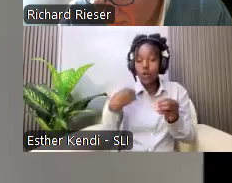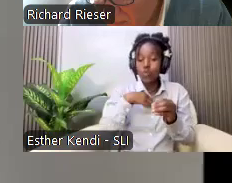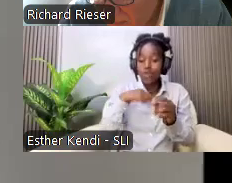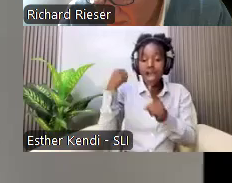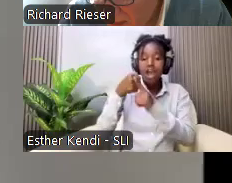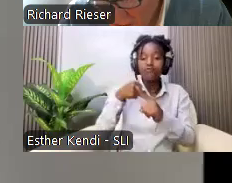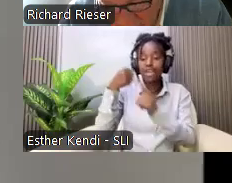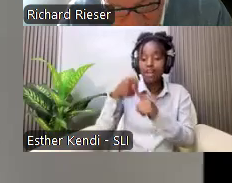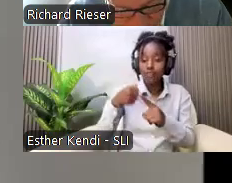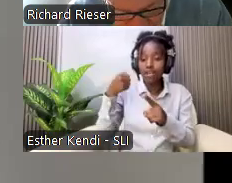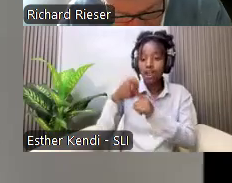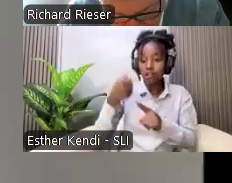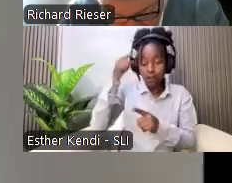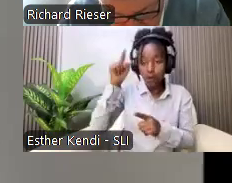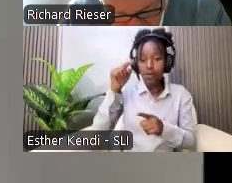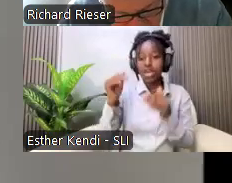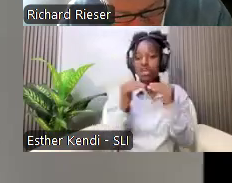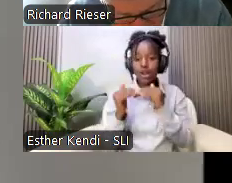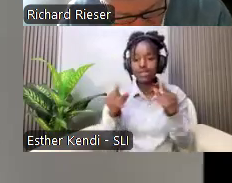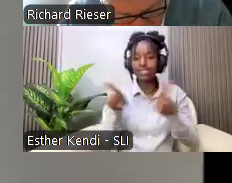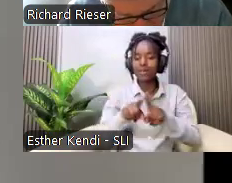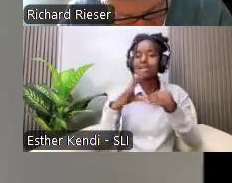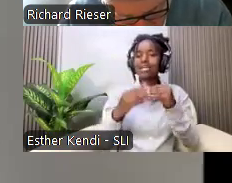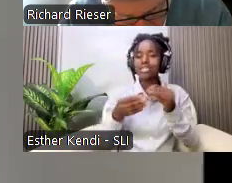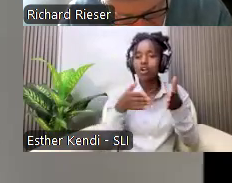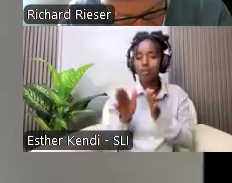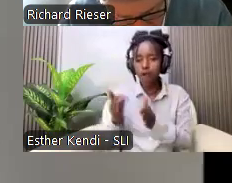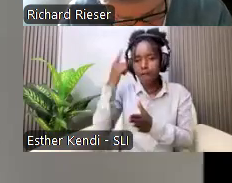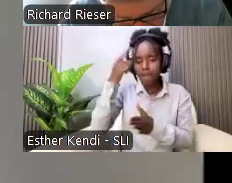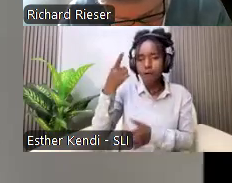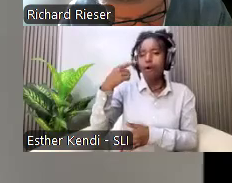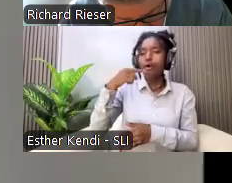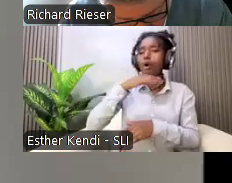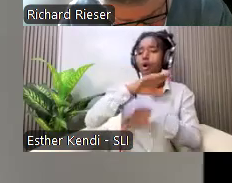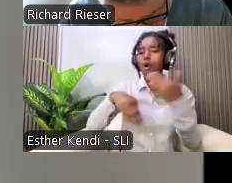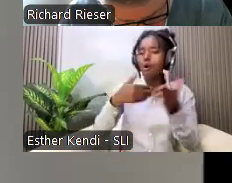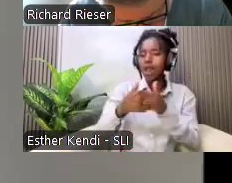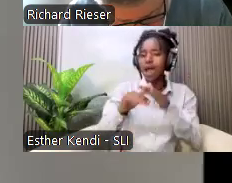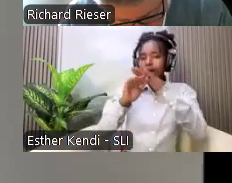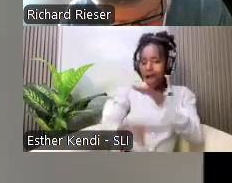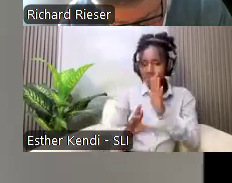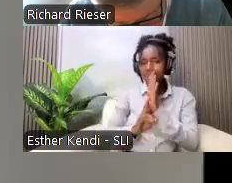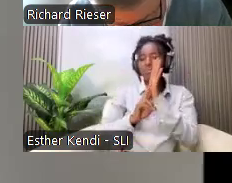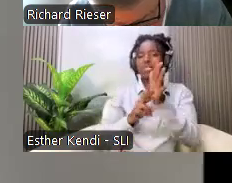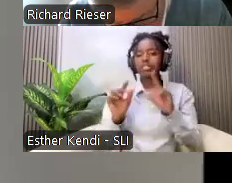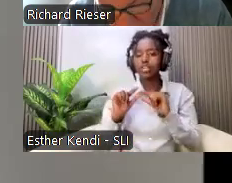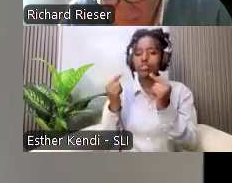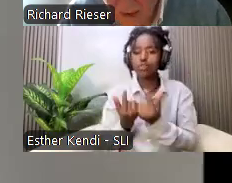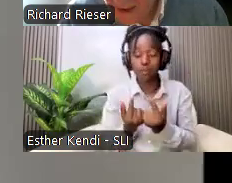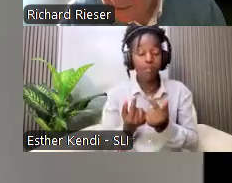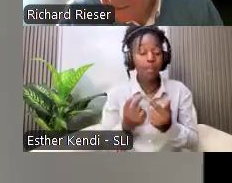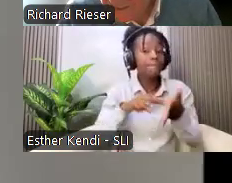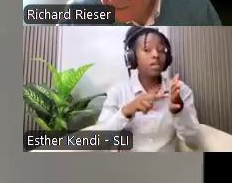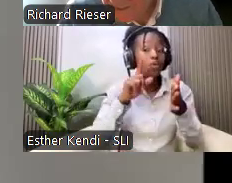dismantle systematic inequalities and create opportunities for underrepresented groups to thrive. This means